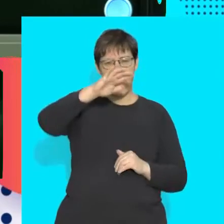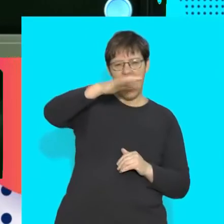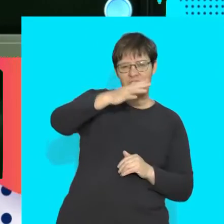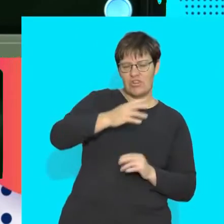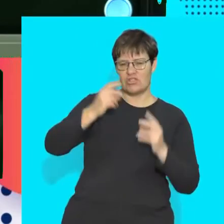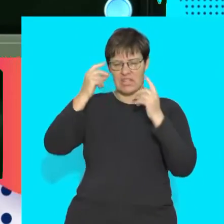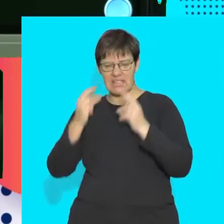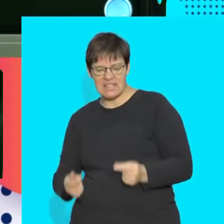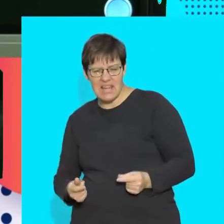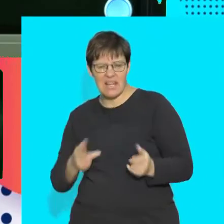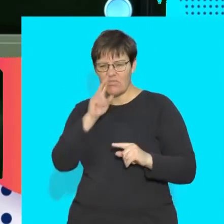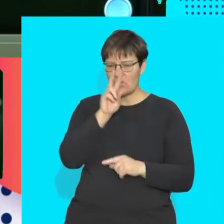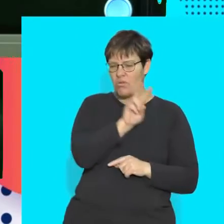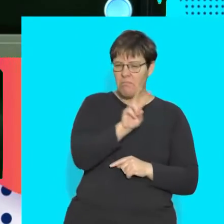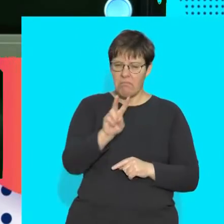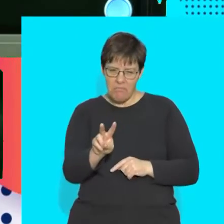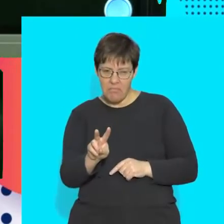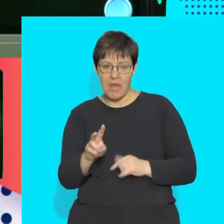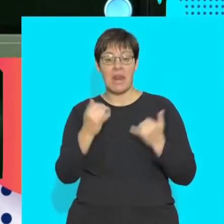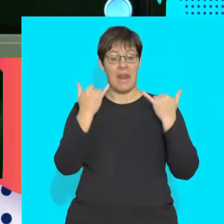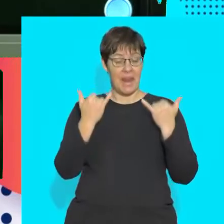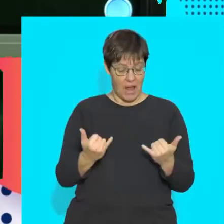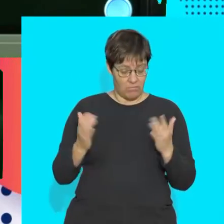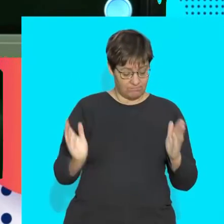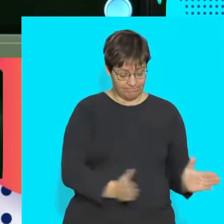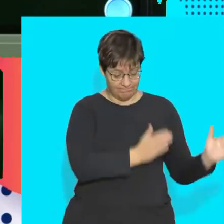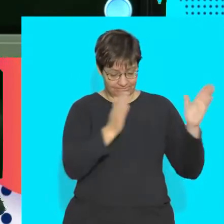and instantaneous. But of course, now we need to do